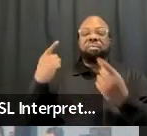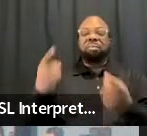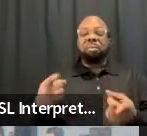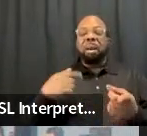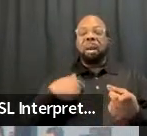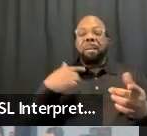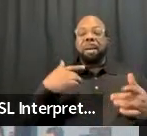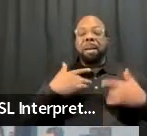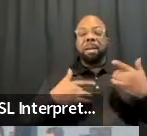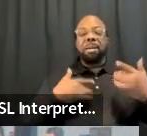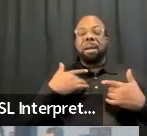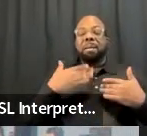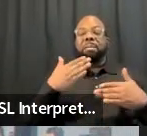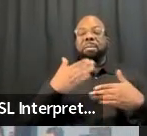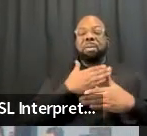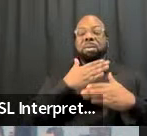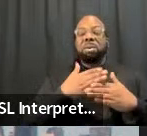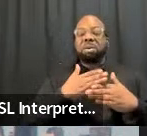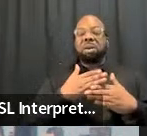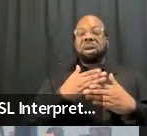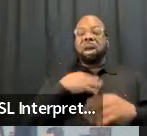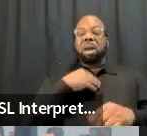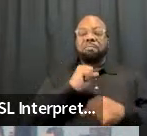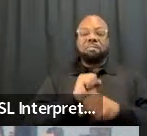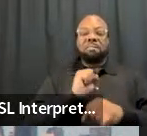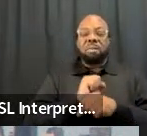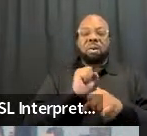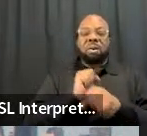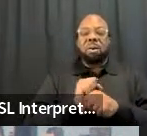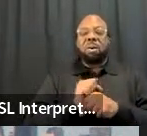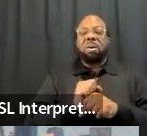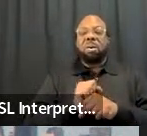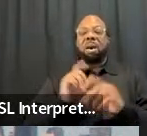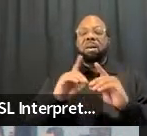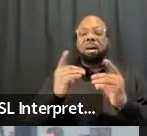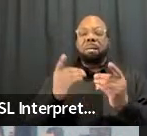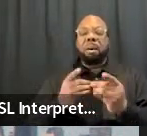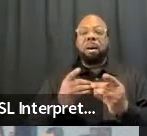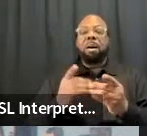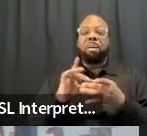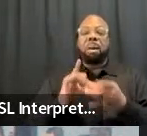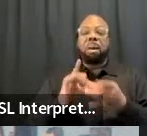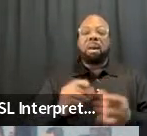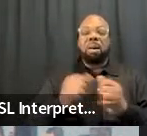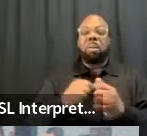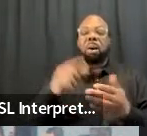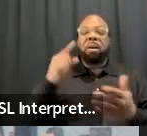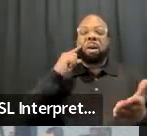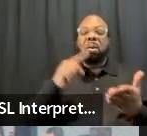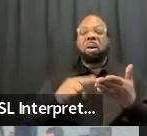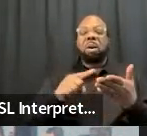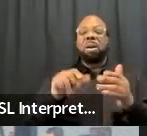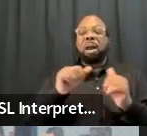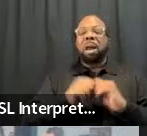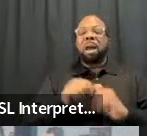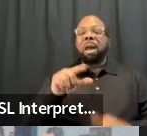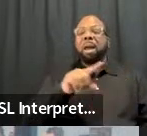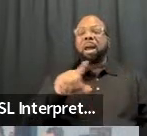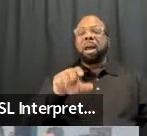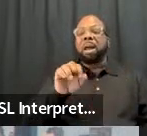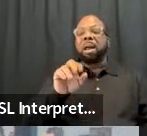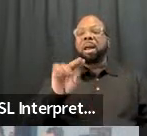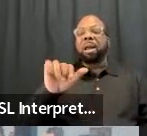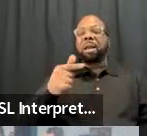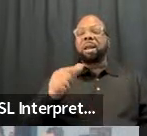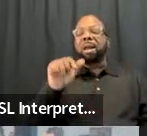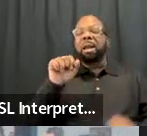to be able to share what we've been working on at the department when it comes to researching how zoning can support decarbonization across the